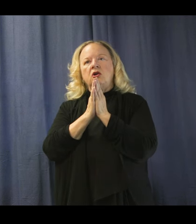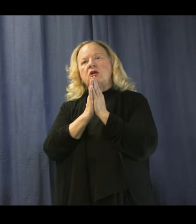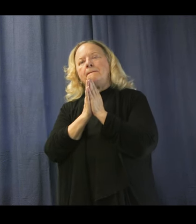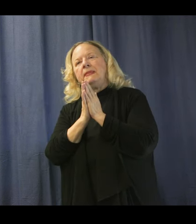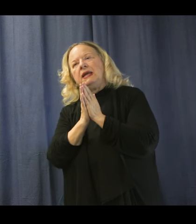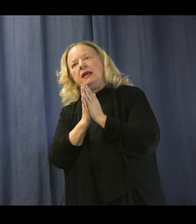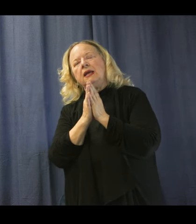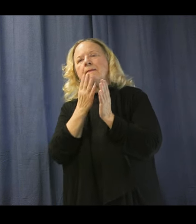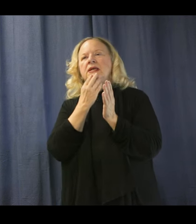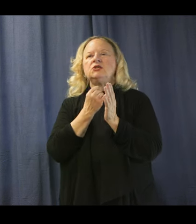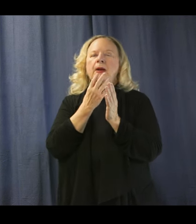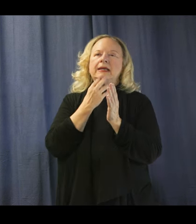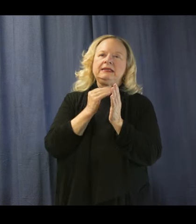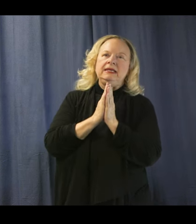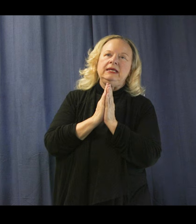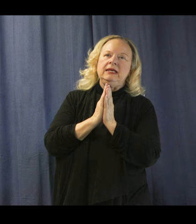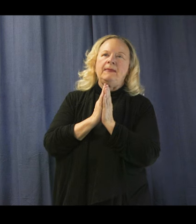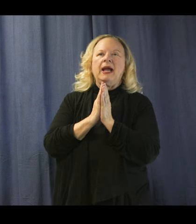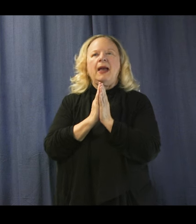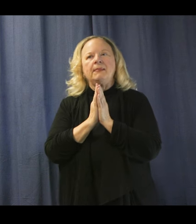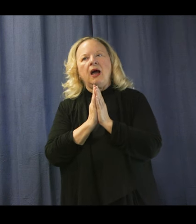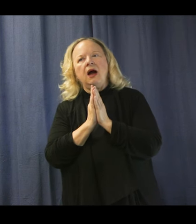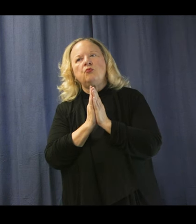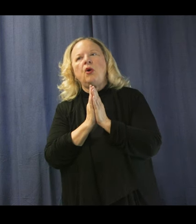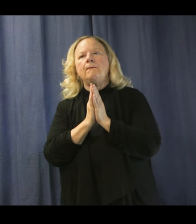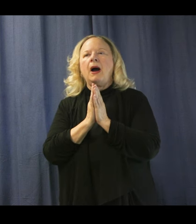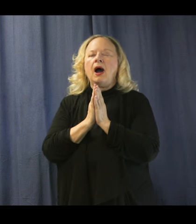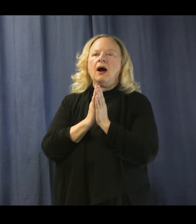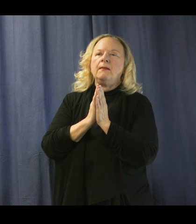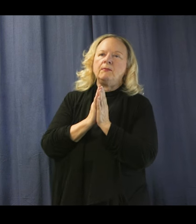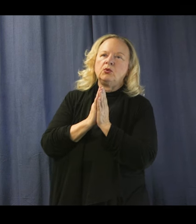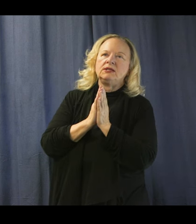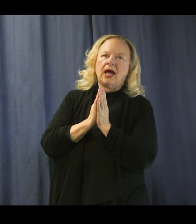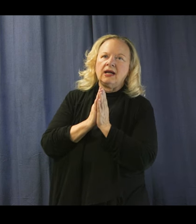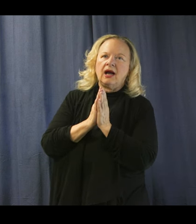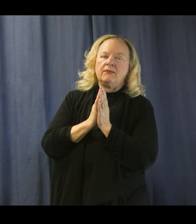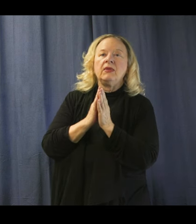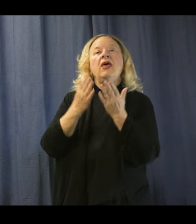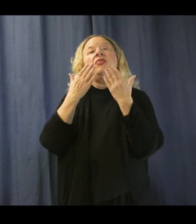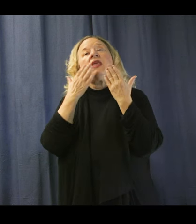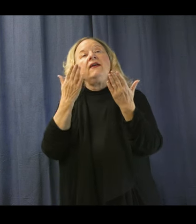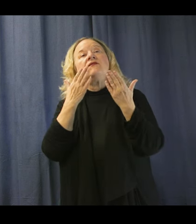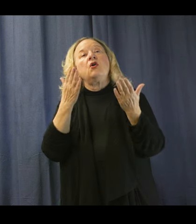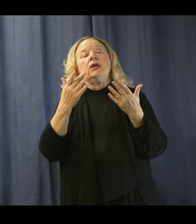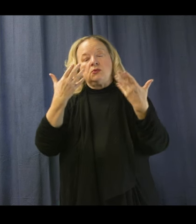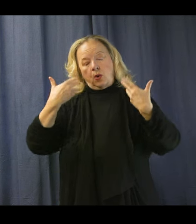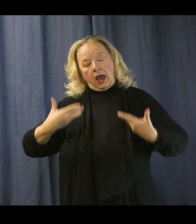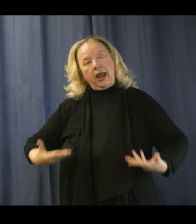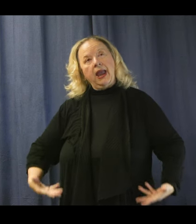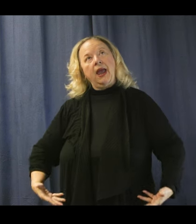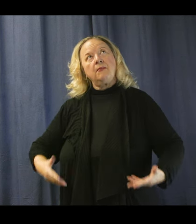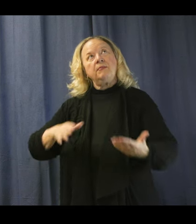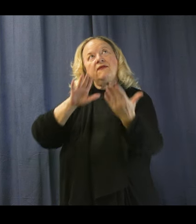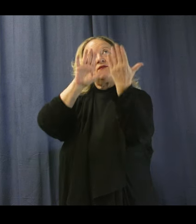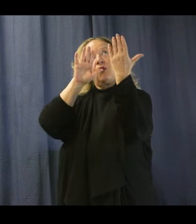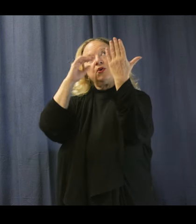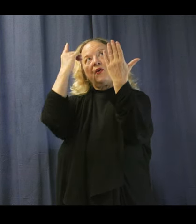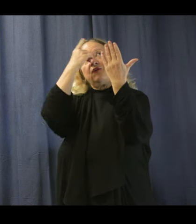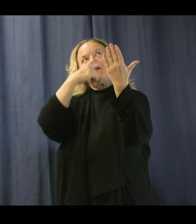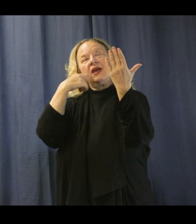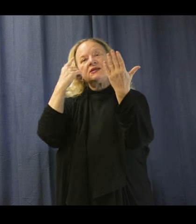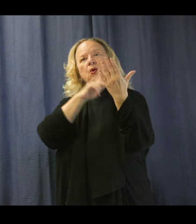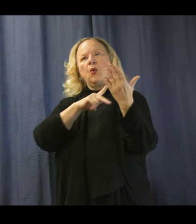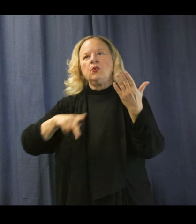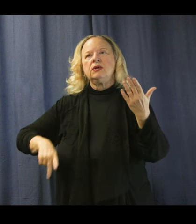zartabi nishmati bakemla rabah emunateka. Thankful is what I am before your face,